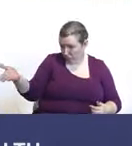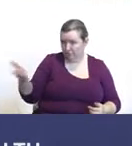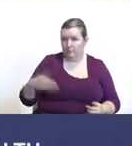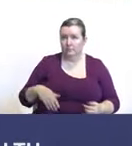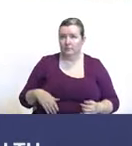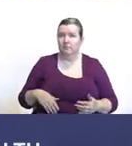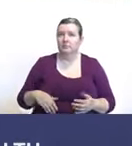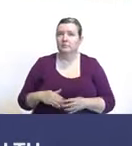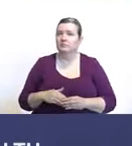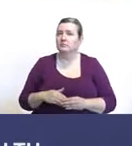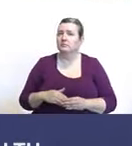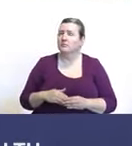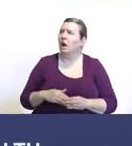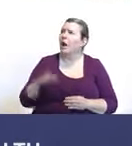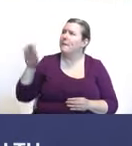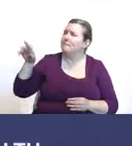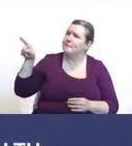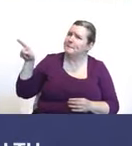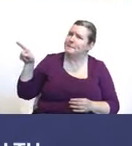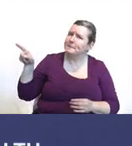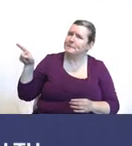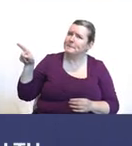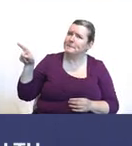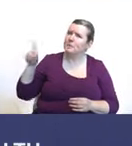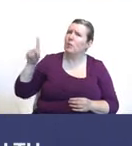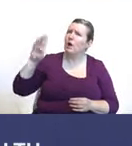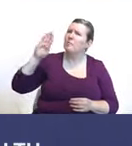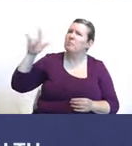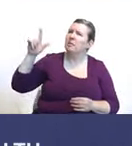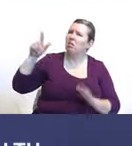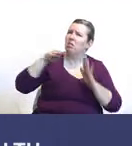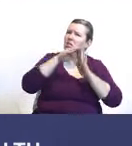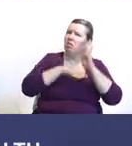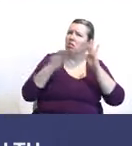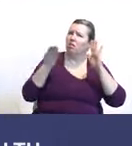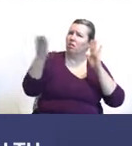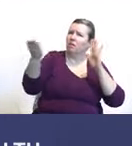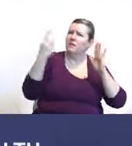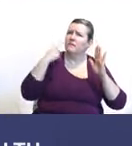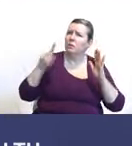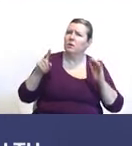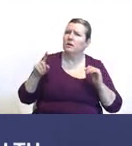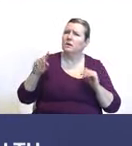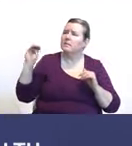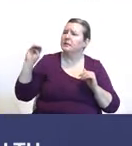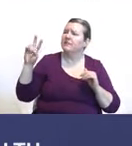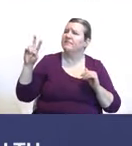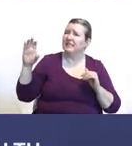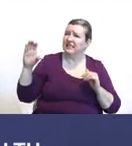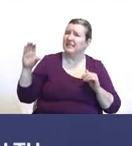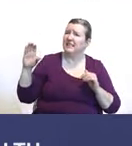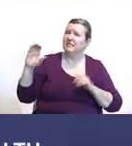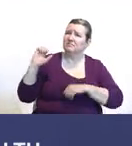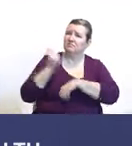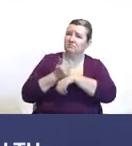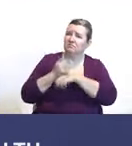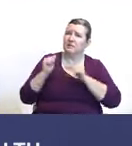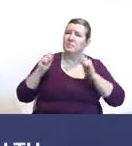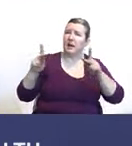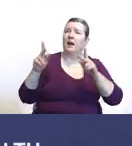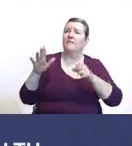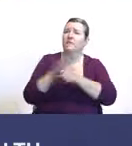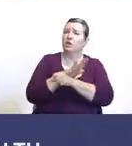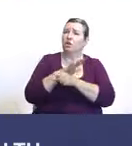been introduced that would require the MVC to restore all in-person services. I know you don't comment on legislation, but what do you think of this